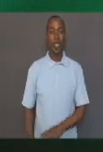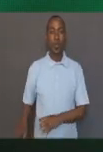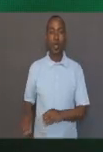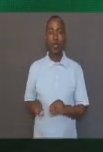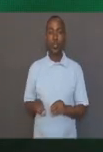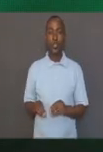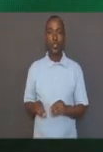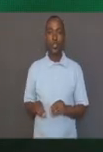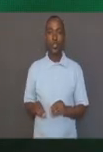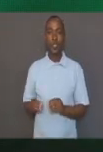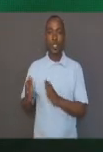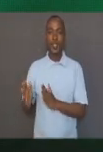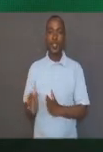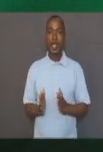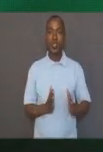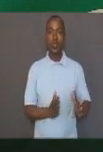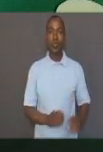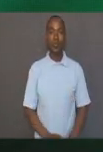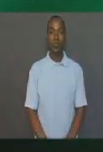Students, let's get ready.